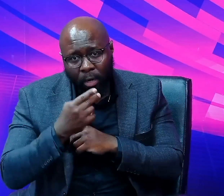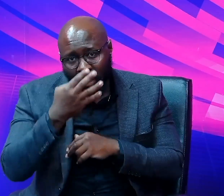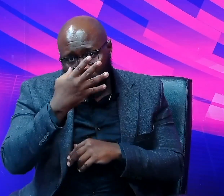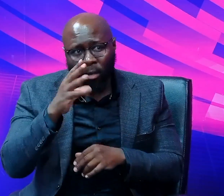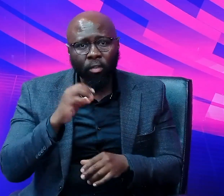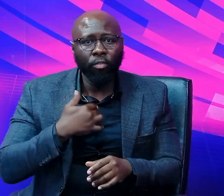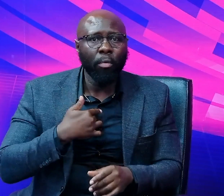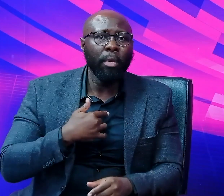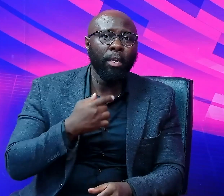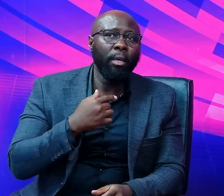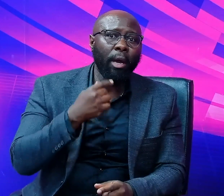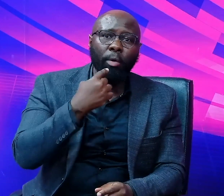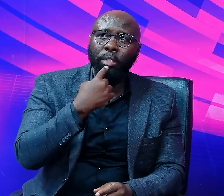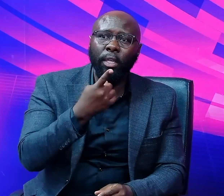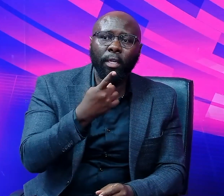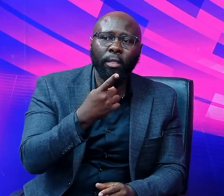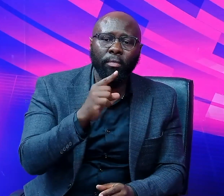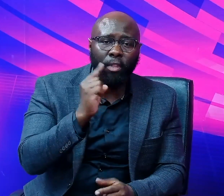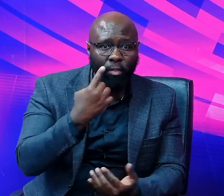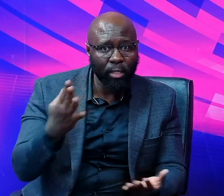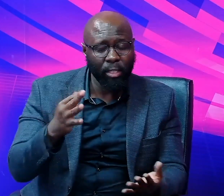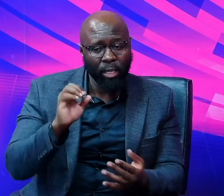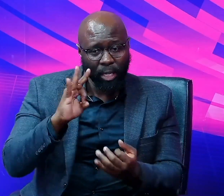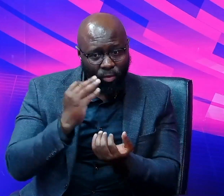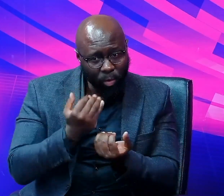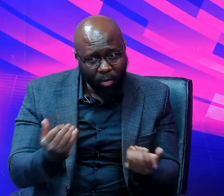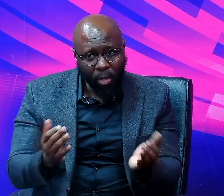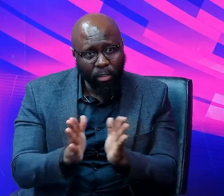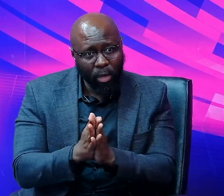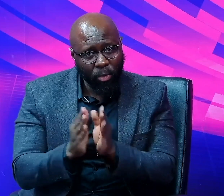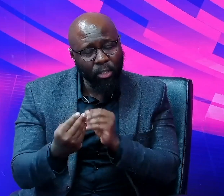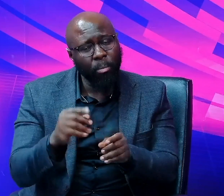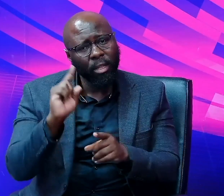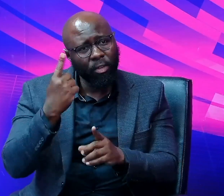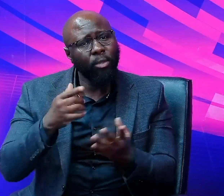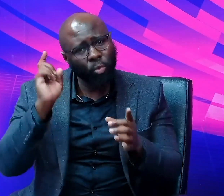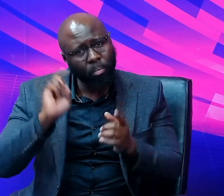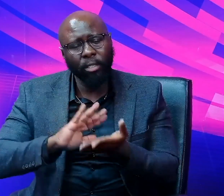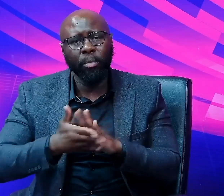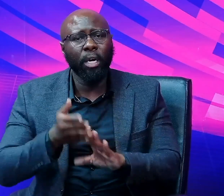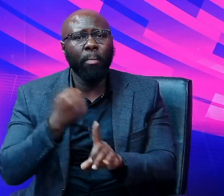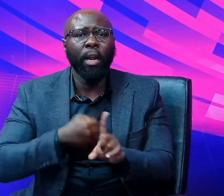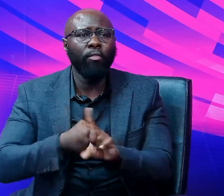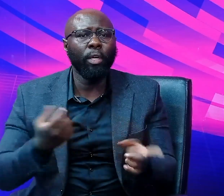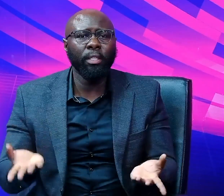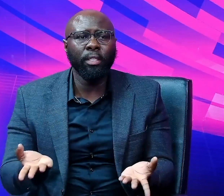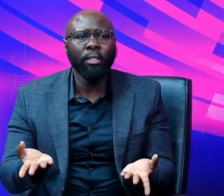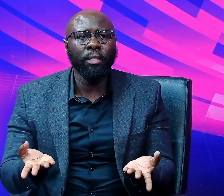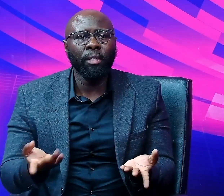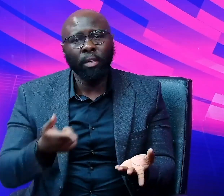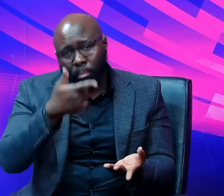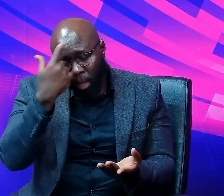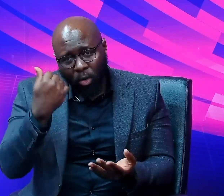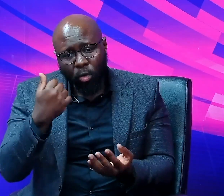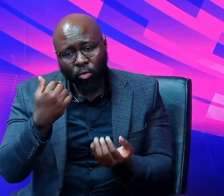Ask for the rights of your children. For me, I would say the first thing, if you have a child with a disability, you must